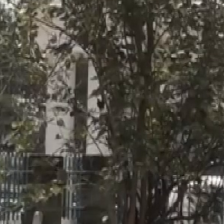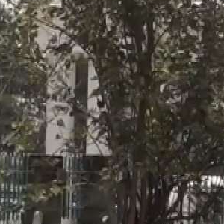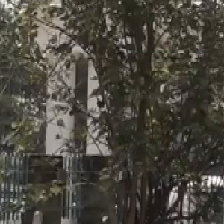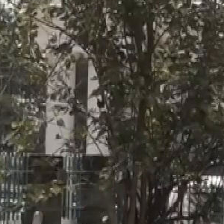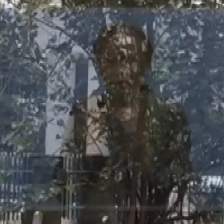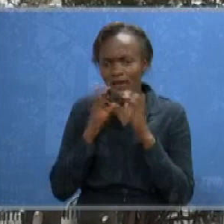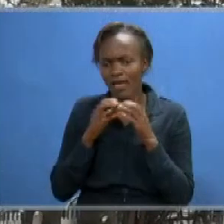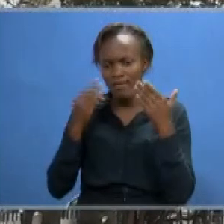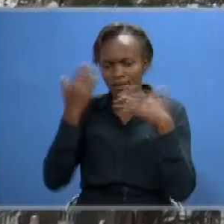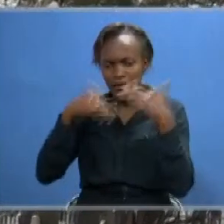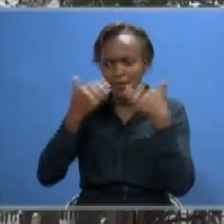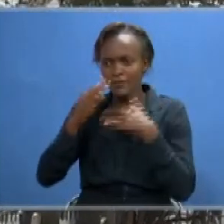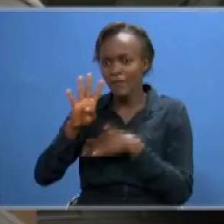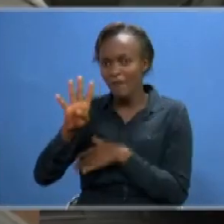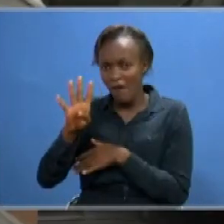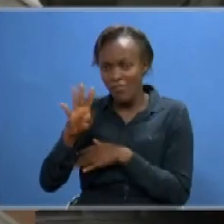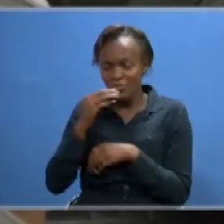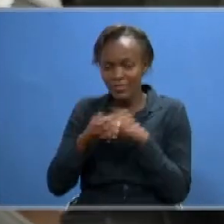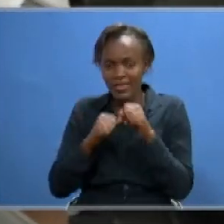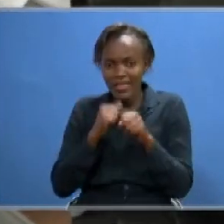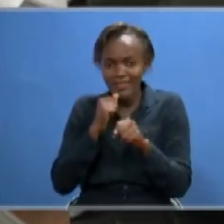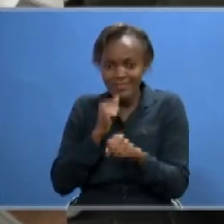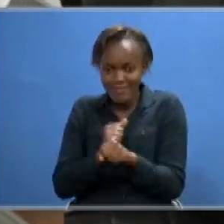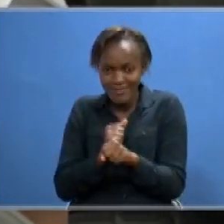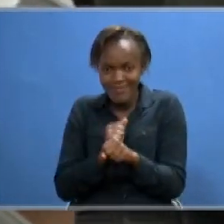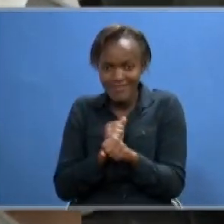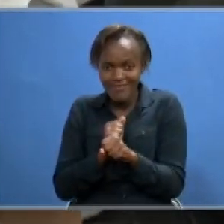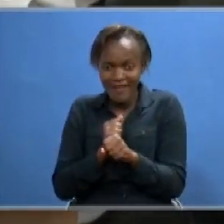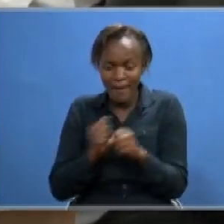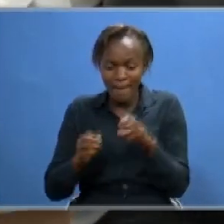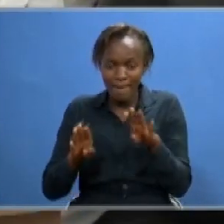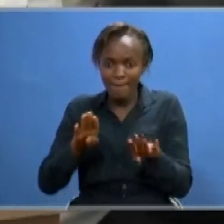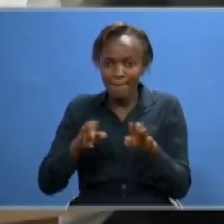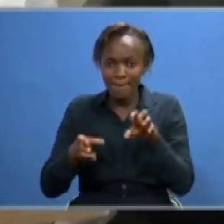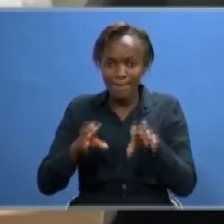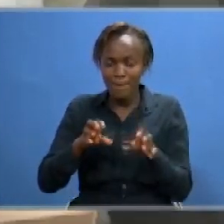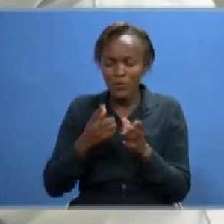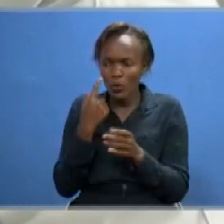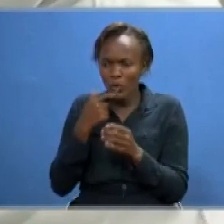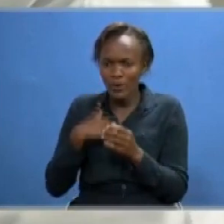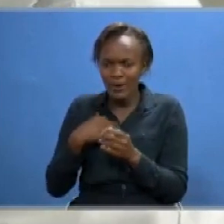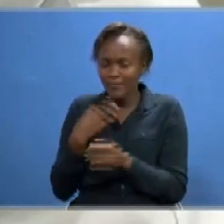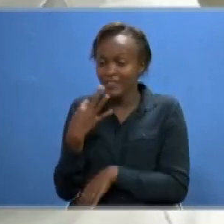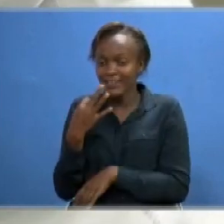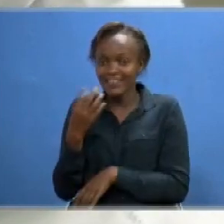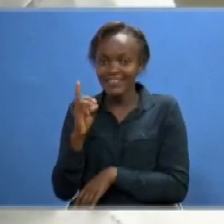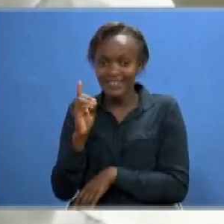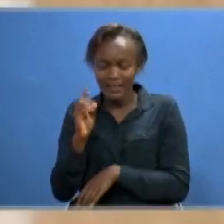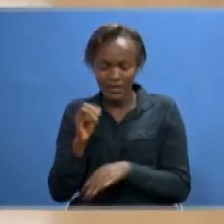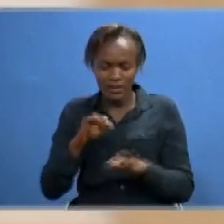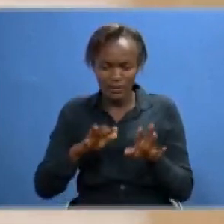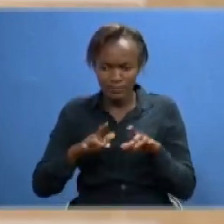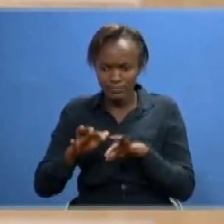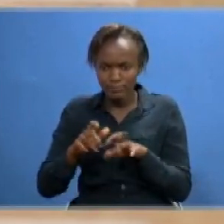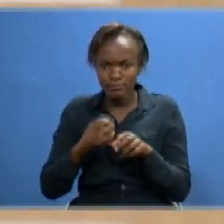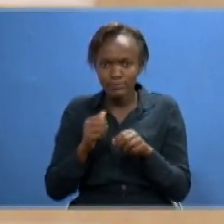Kenyatta University fourth-year biotechnology student Simon Ndirangu has come up with an innovation that uses 3D printers to produce and